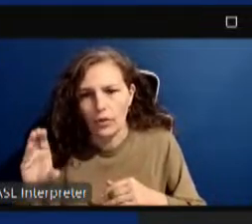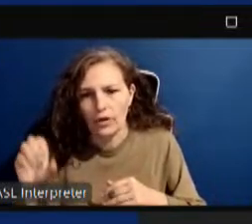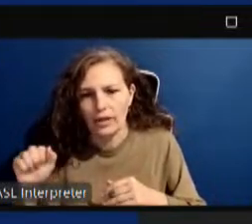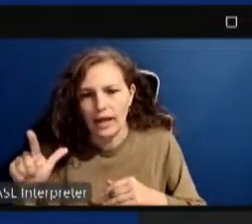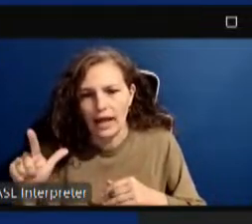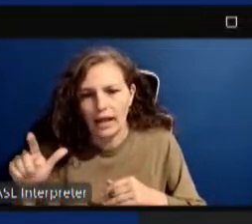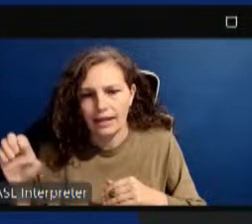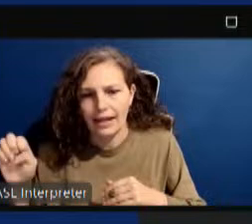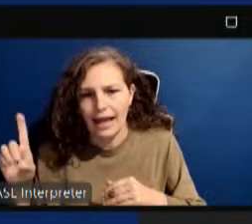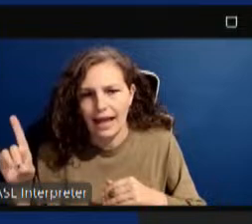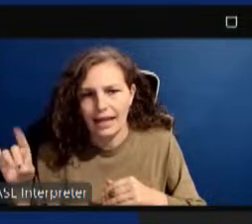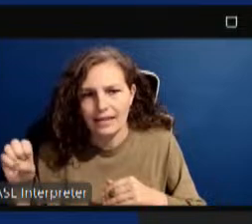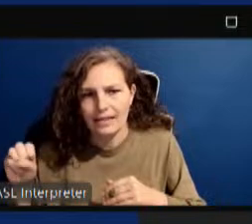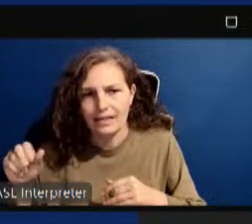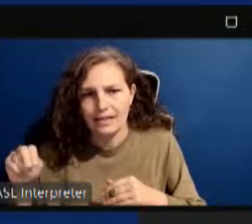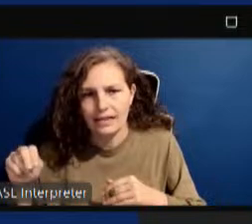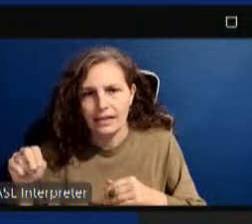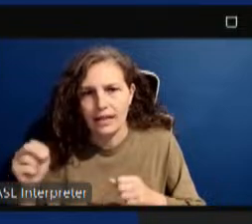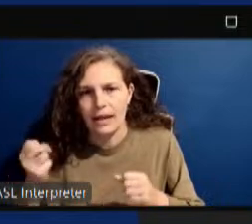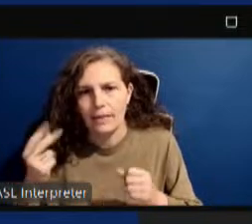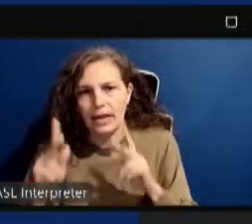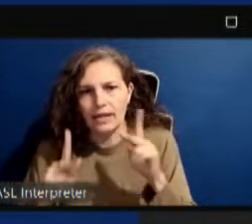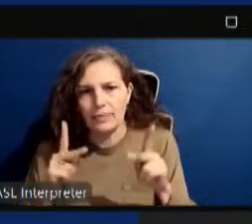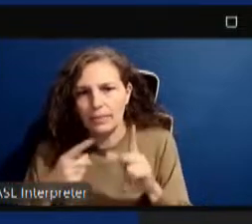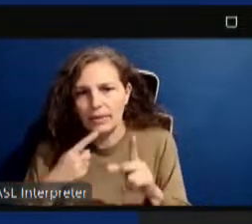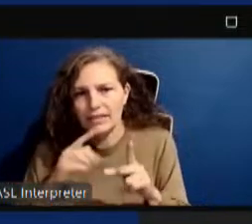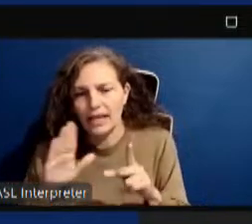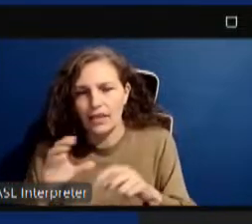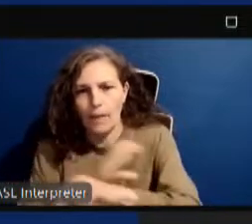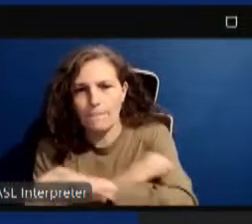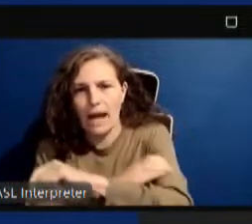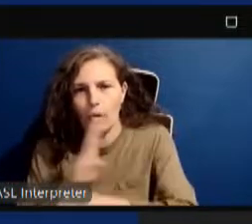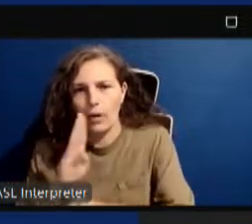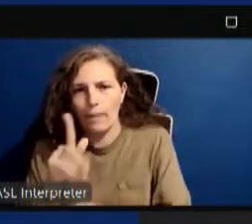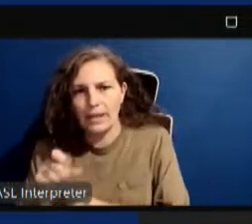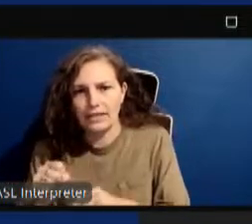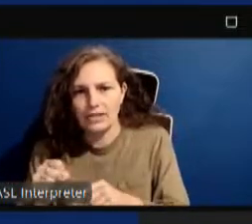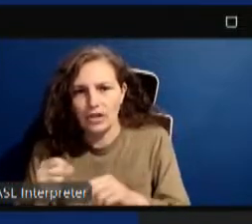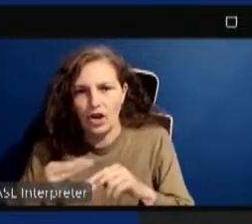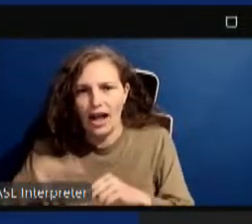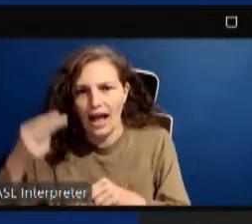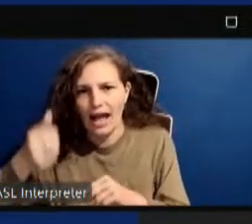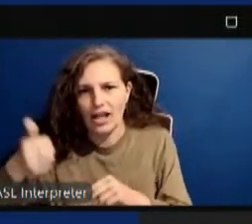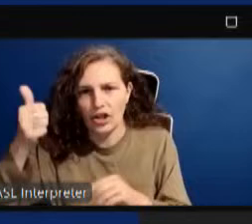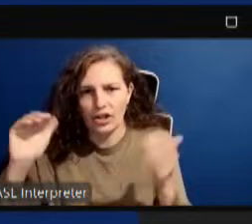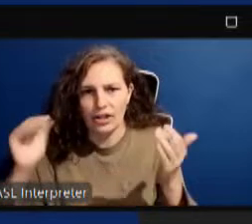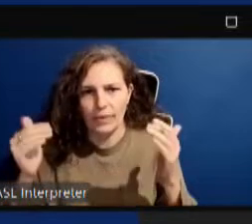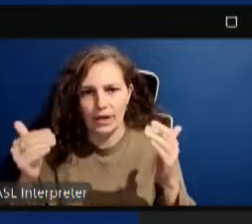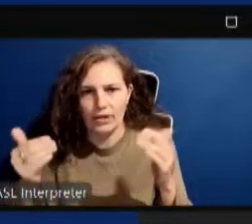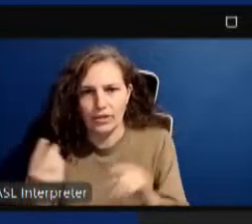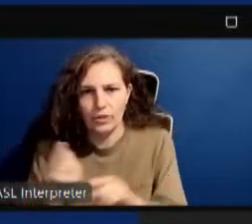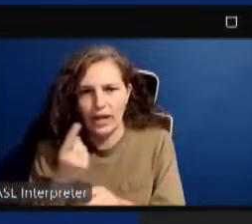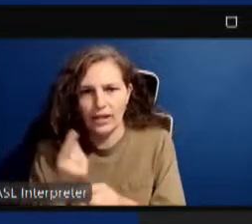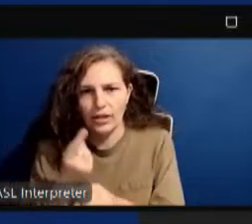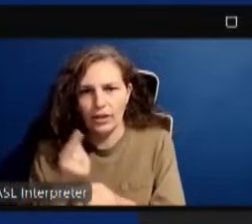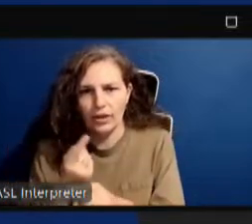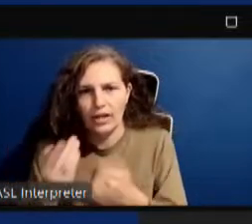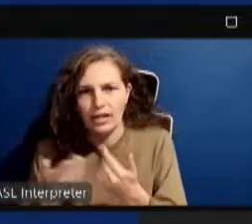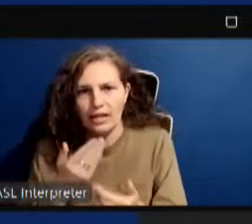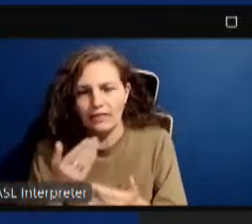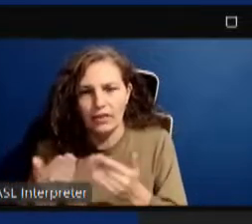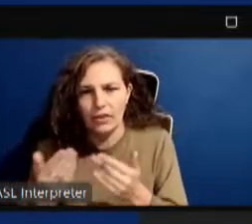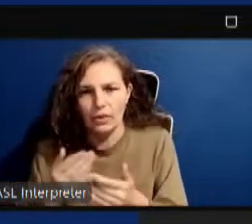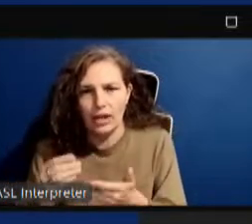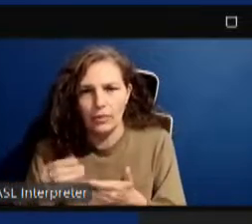have shared that their power bills are much higher than usual for January, despite being displaced and having outages during the